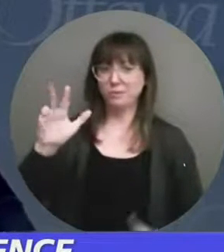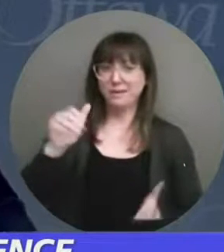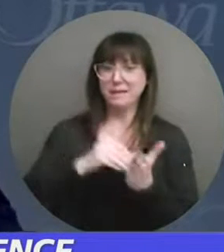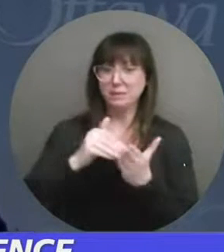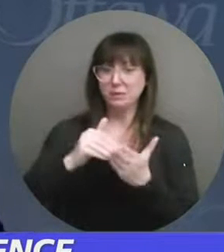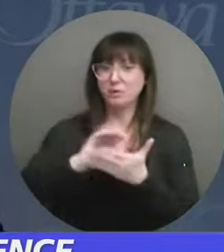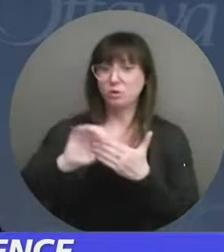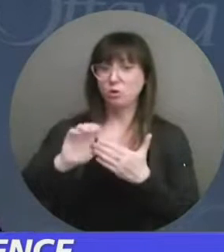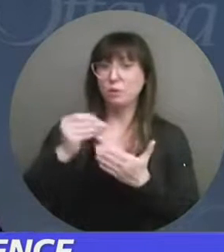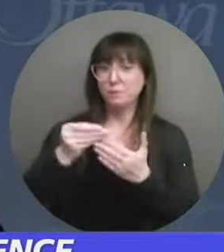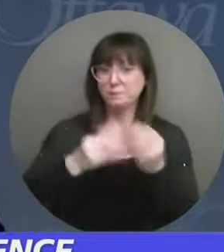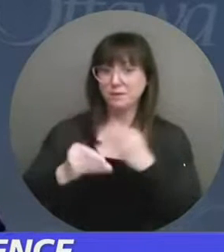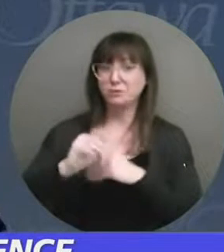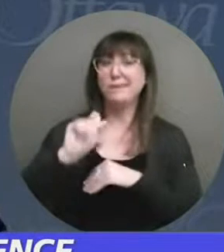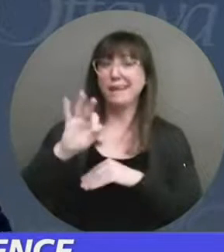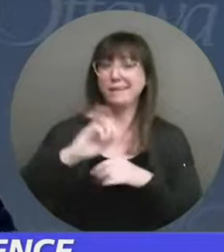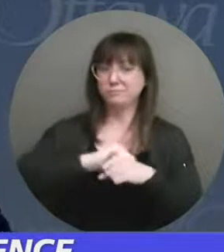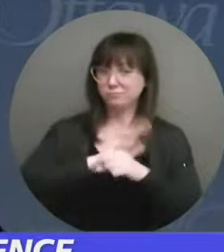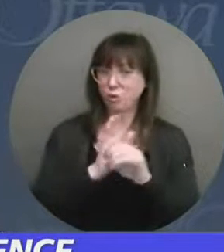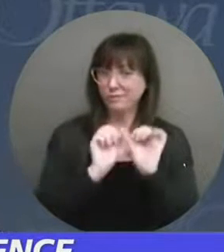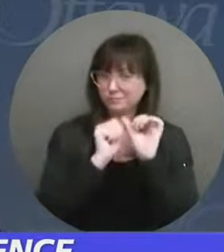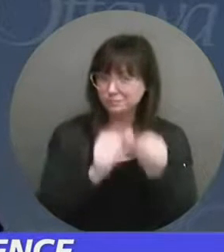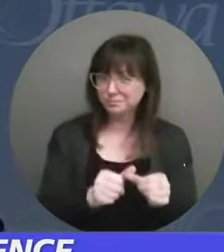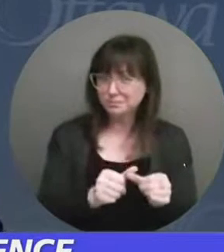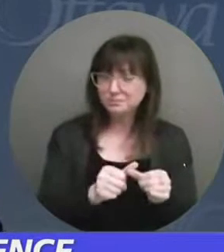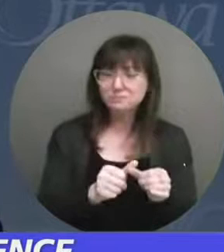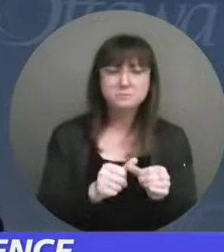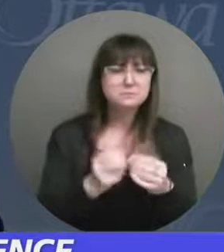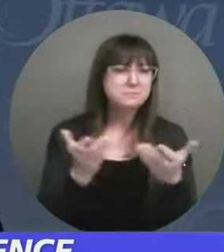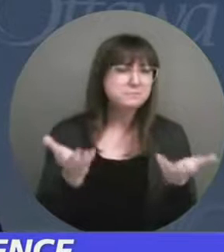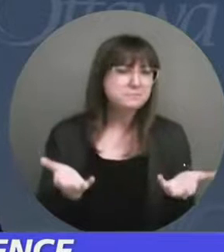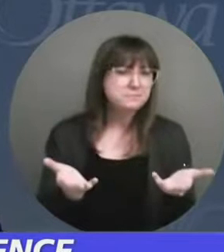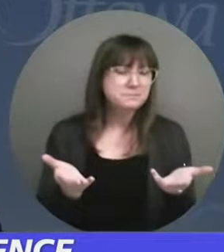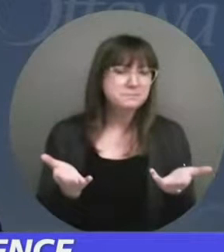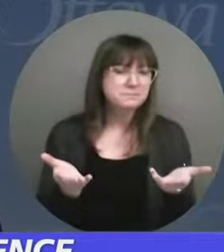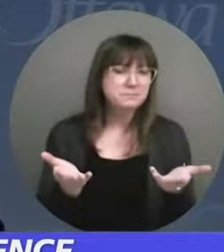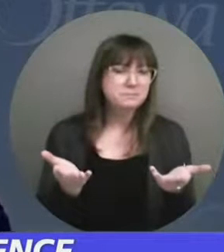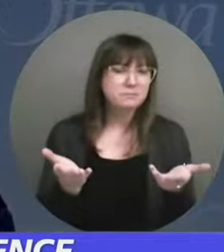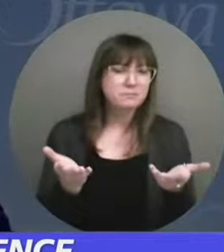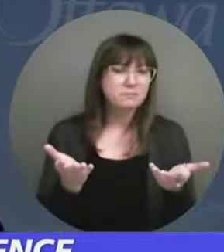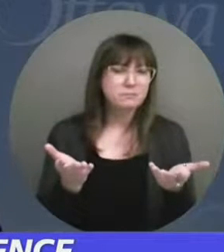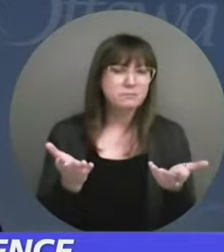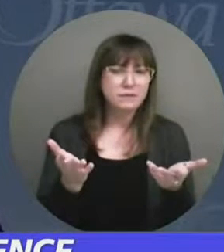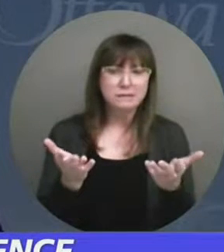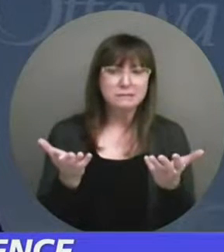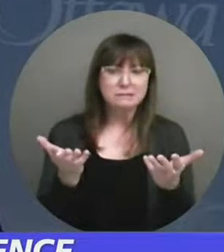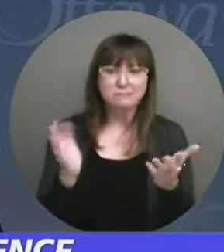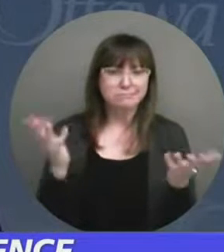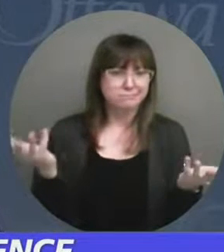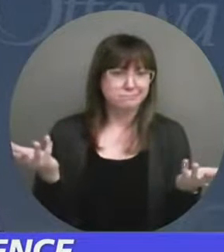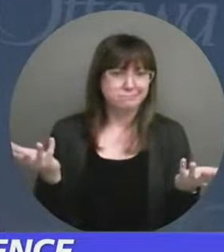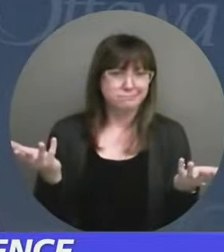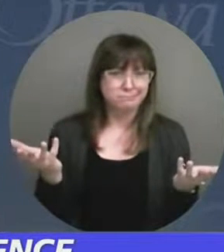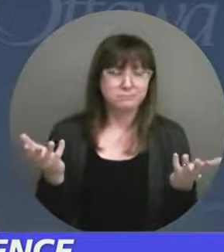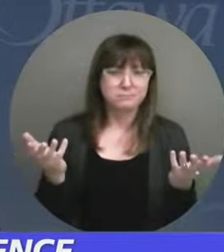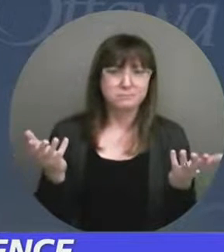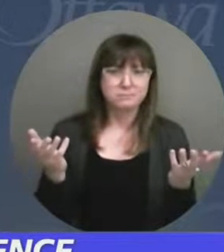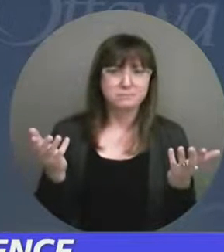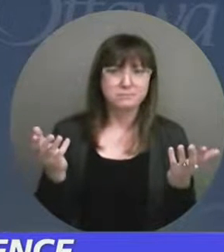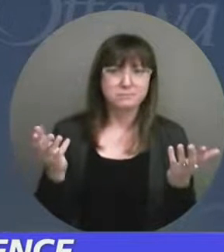pandemic continues. Can you talk a little bit about where that shortfall would have come from, and